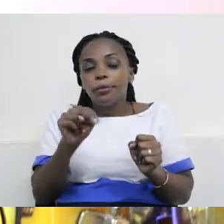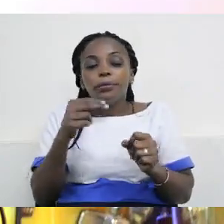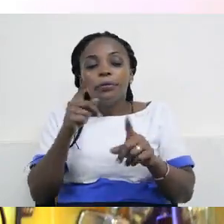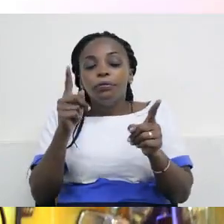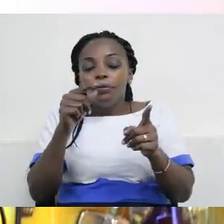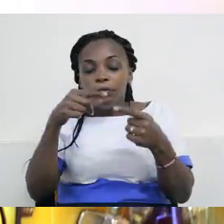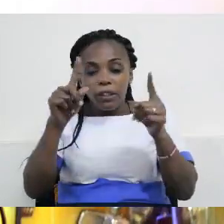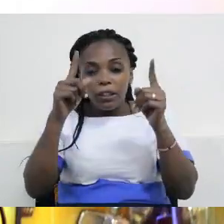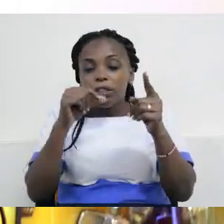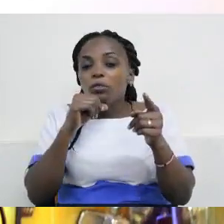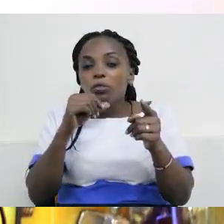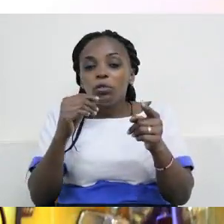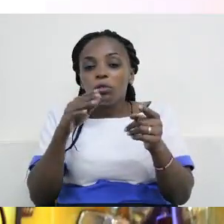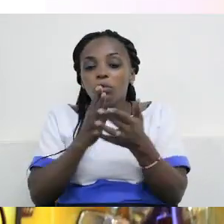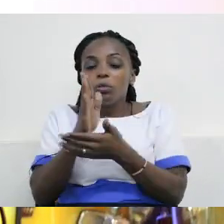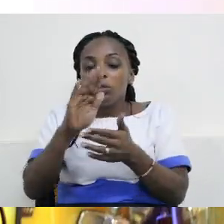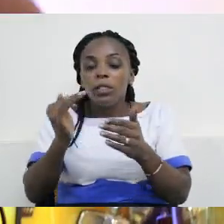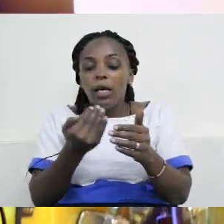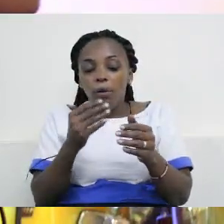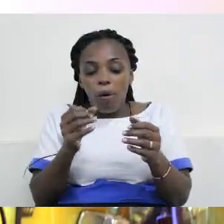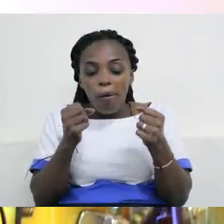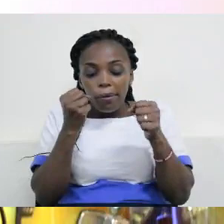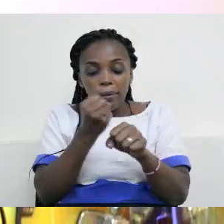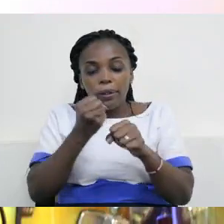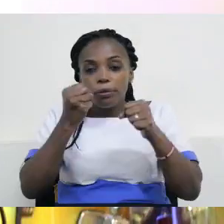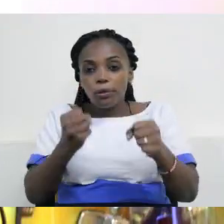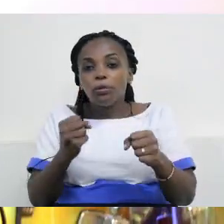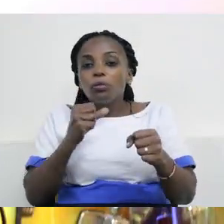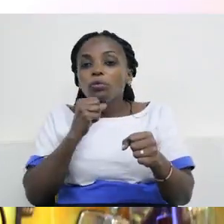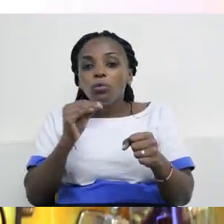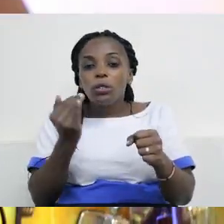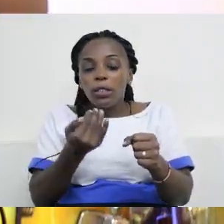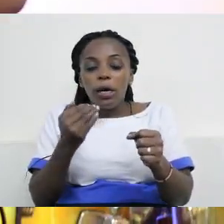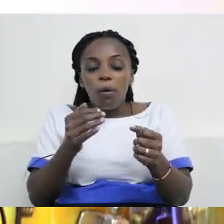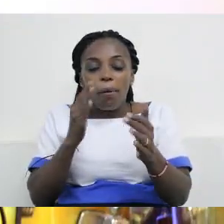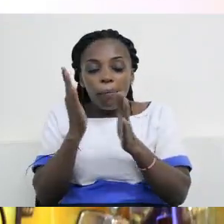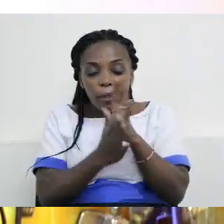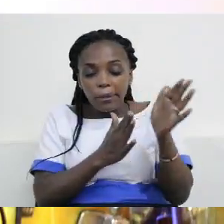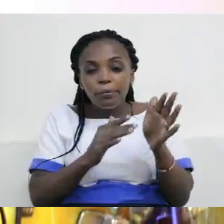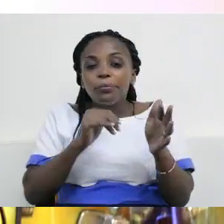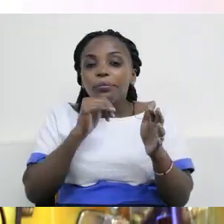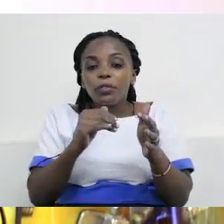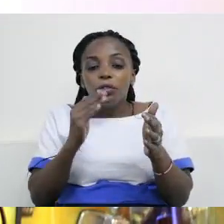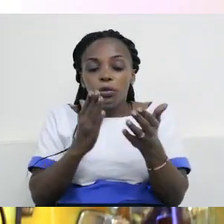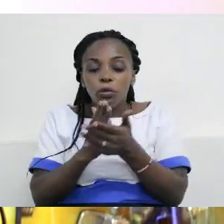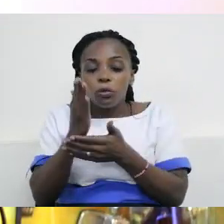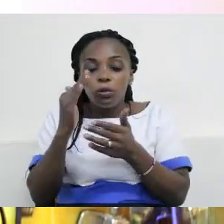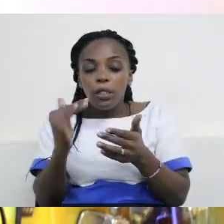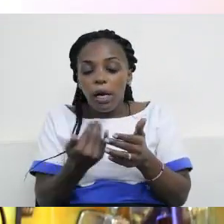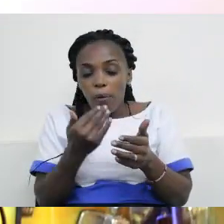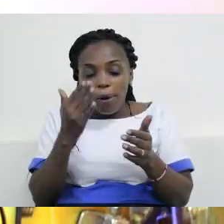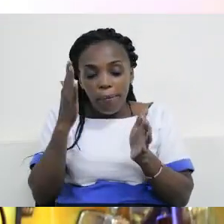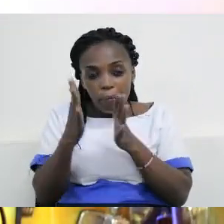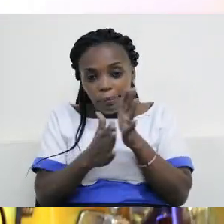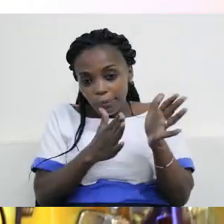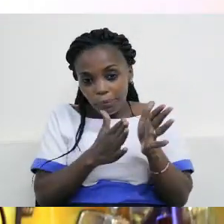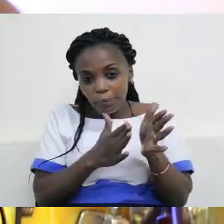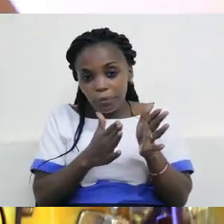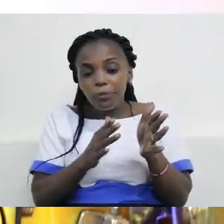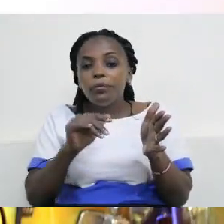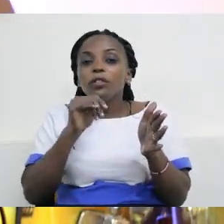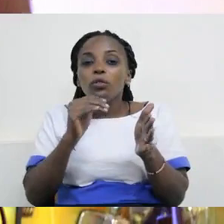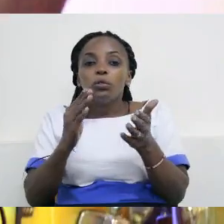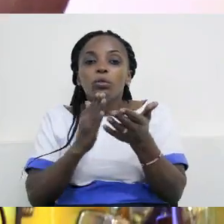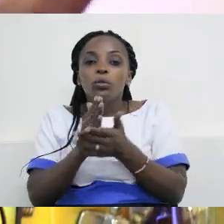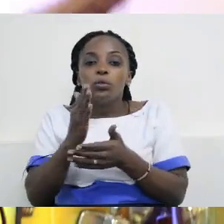in our effort. It is not in our planning. It is not in our scheming. It is not in our plotting. It